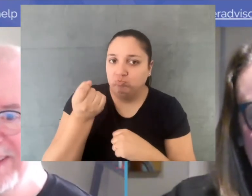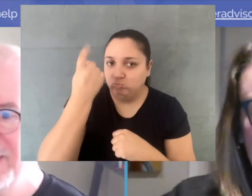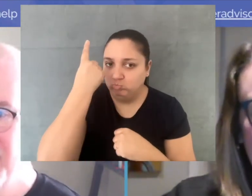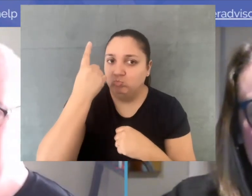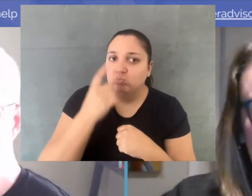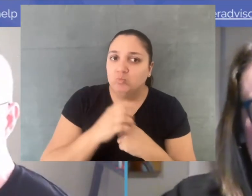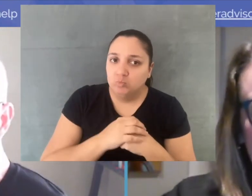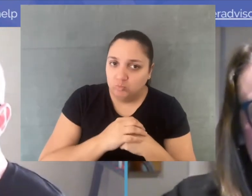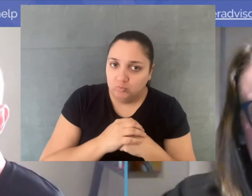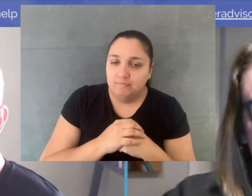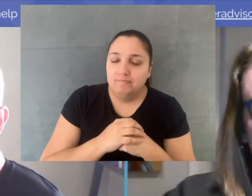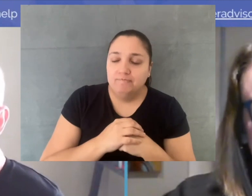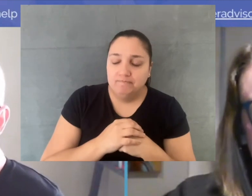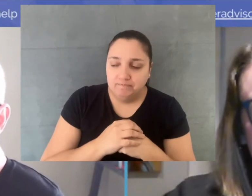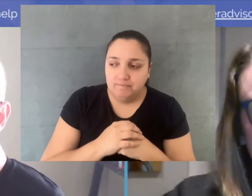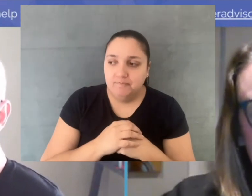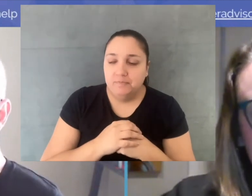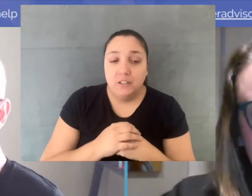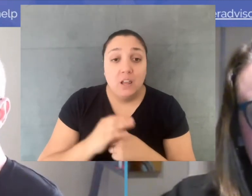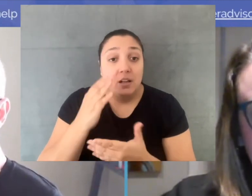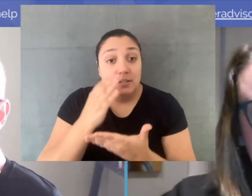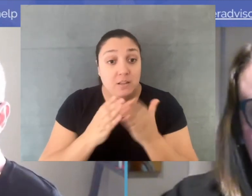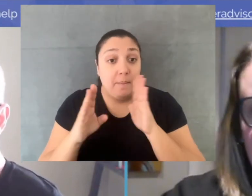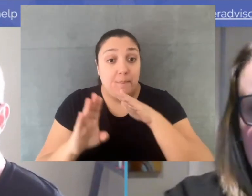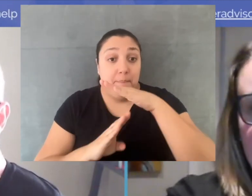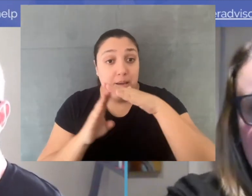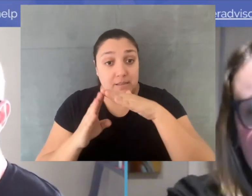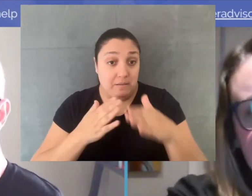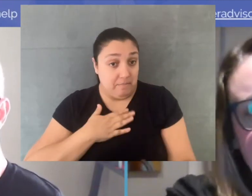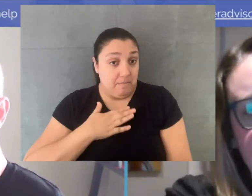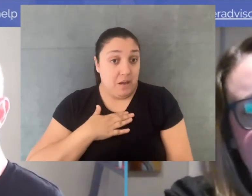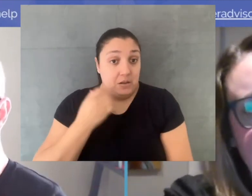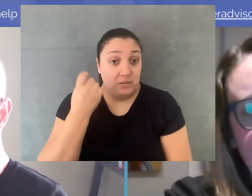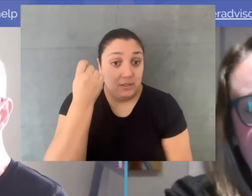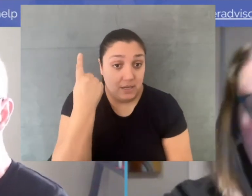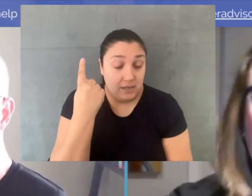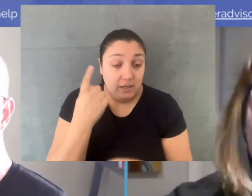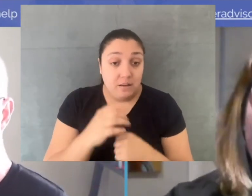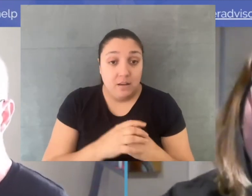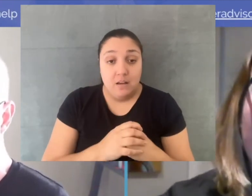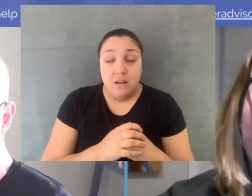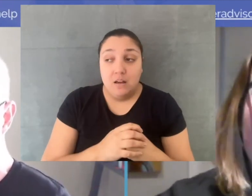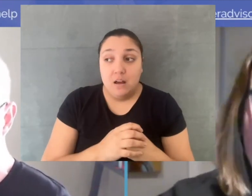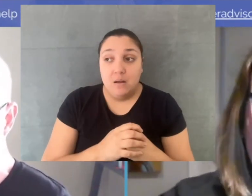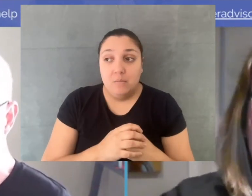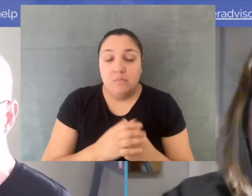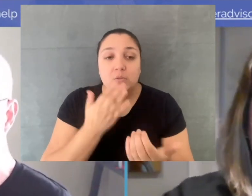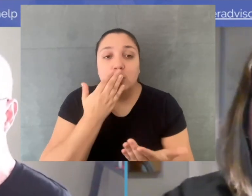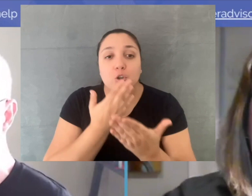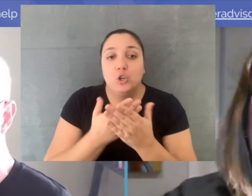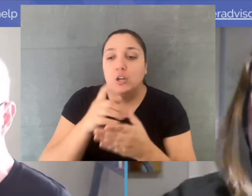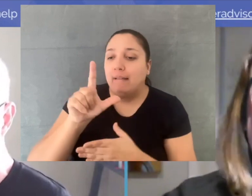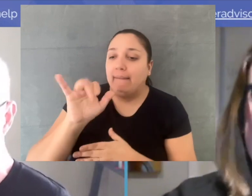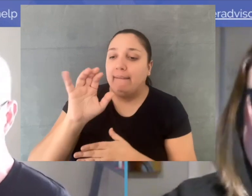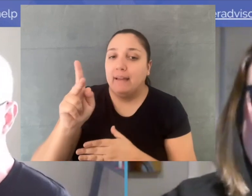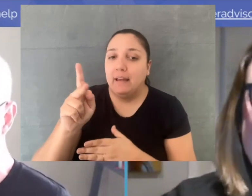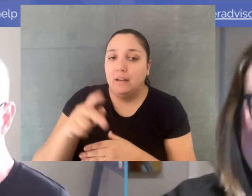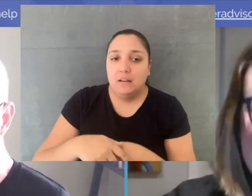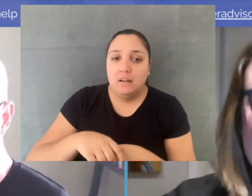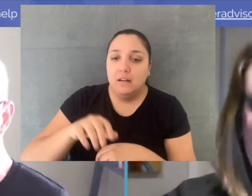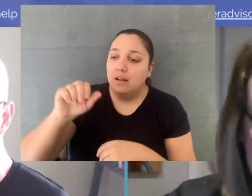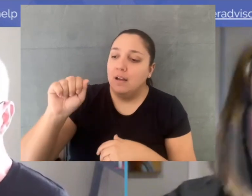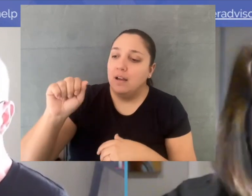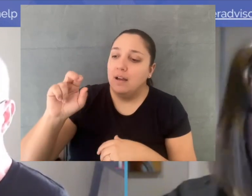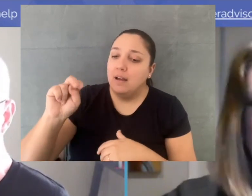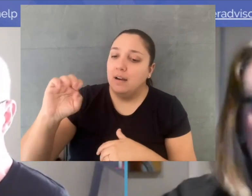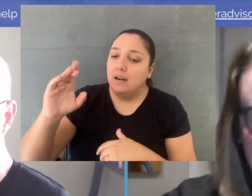that. And so I mean, some of the basics as I understand them, were things like, having a good link, anchor text that's descriptive